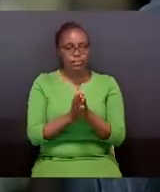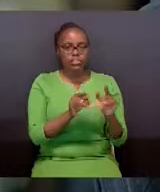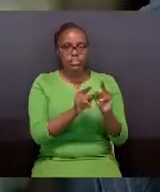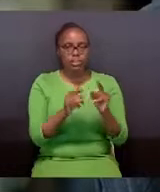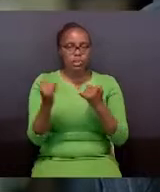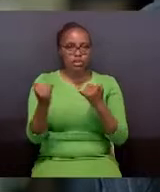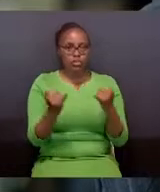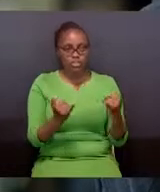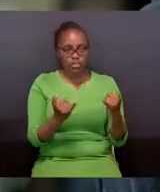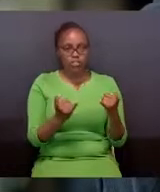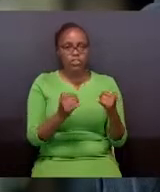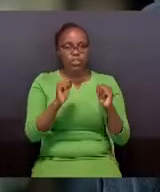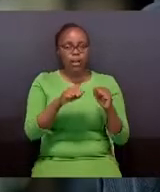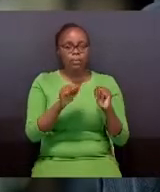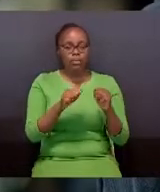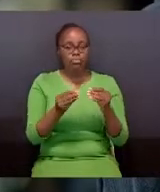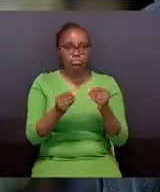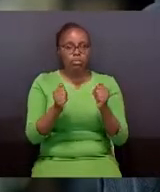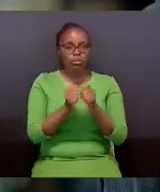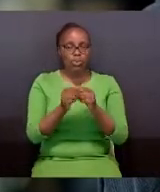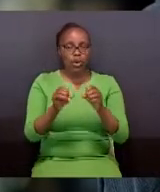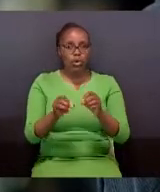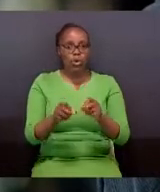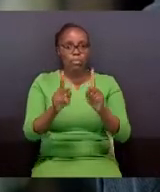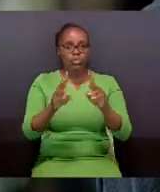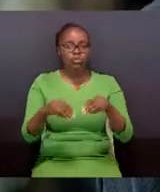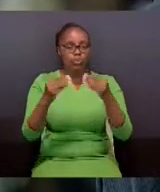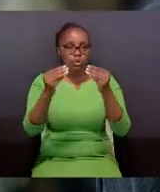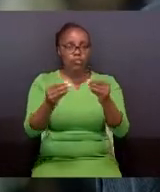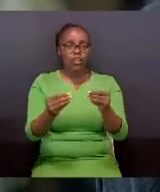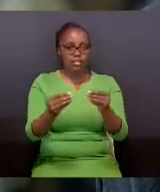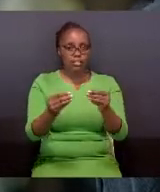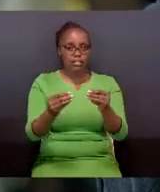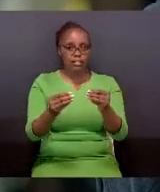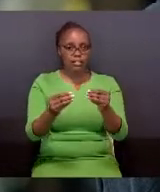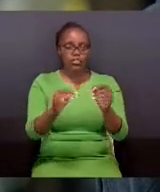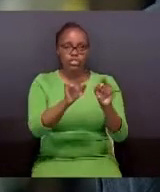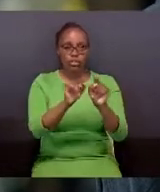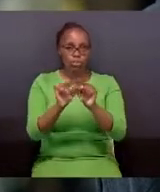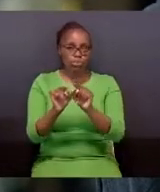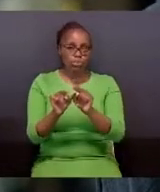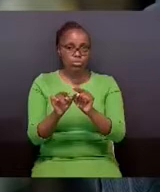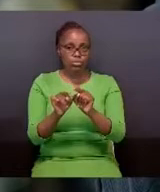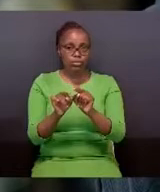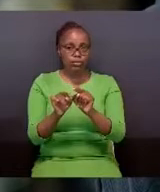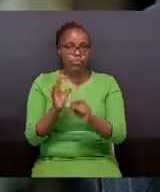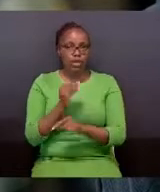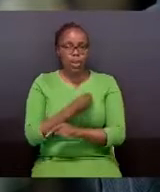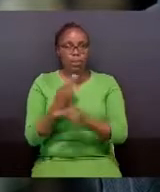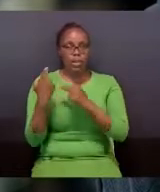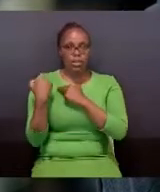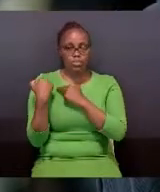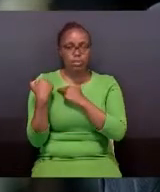into this space and to be able to tap into the opportunity it provides is also our